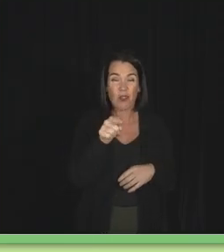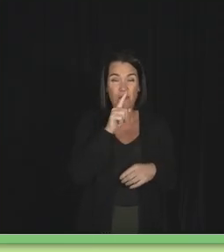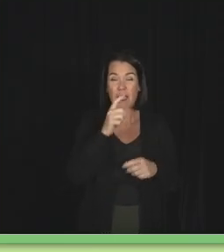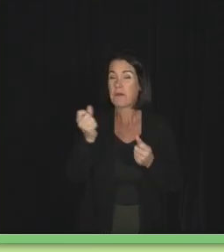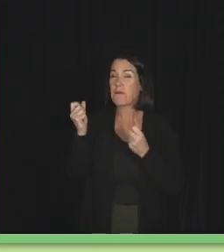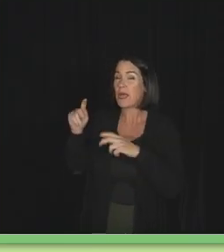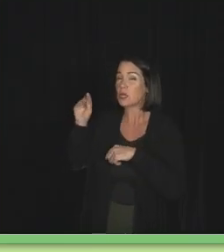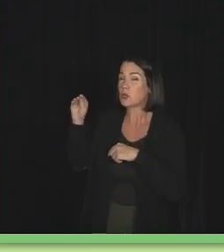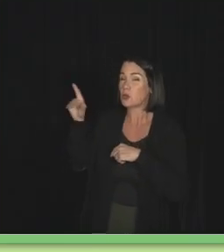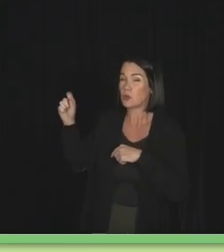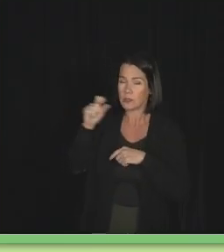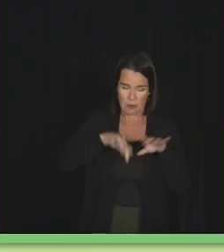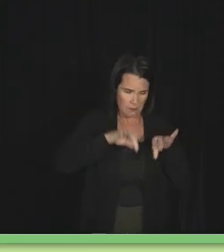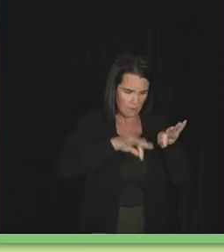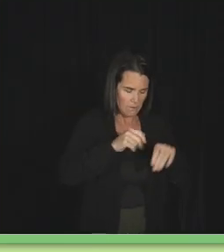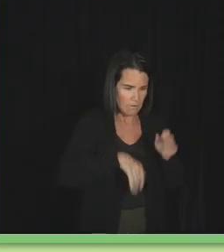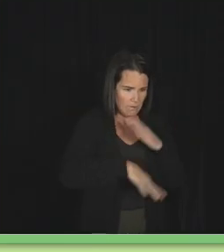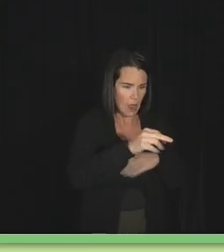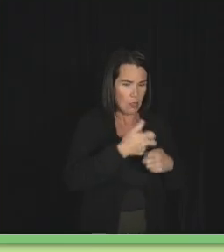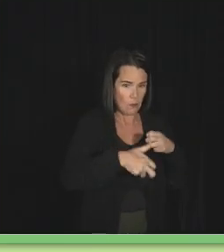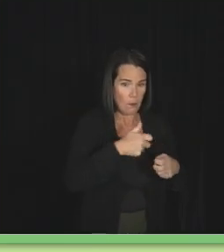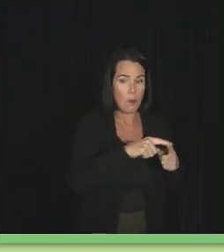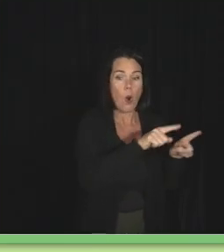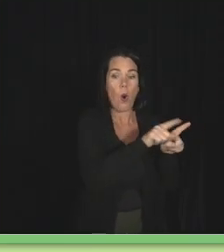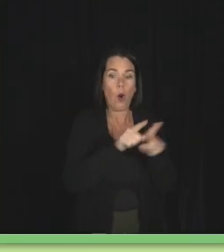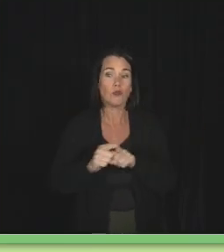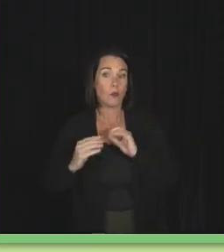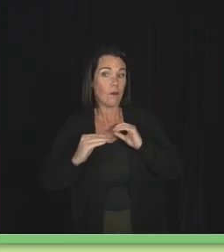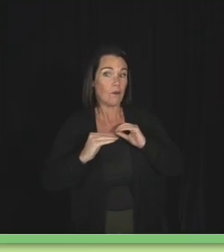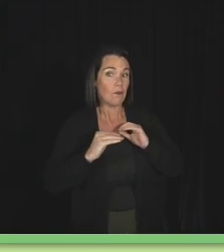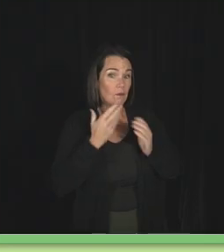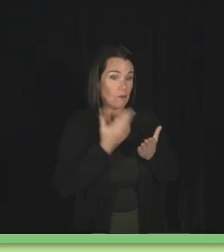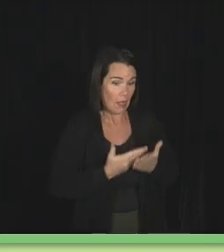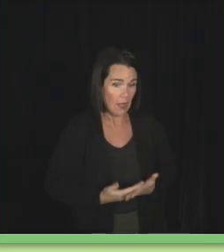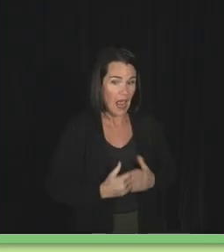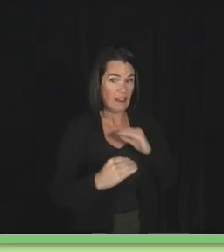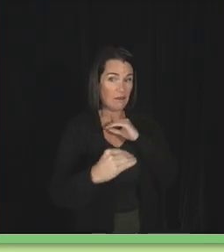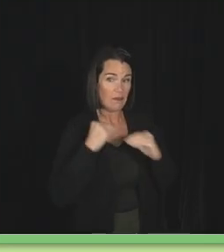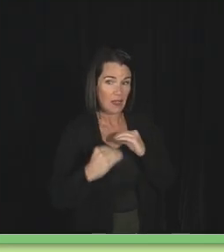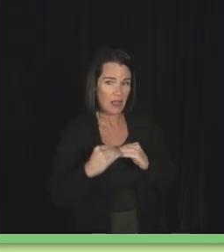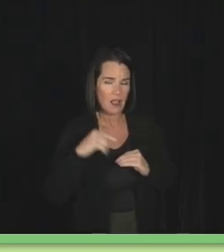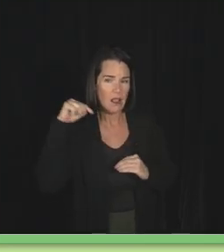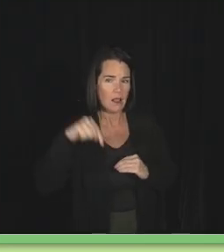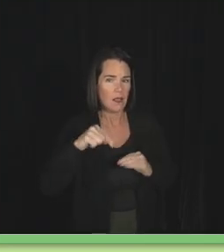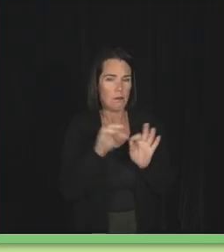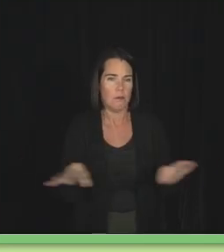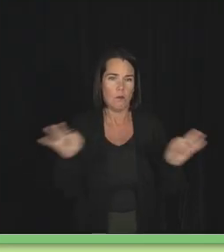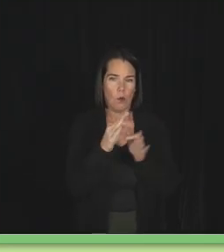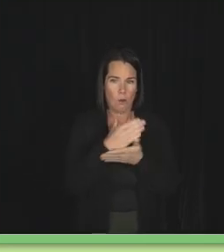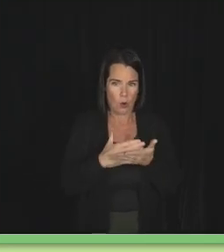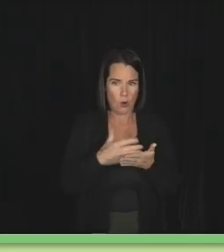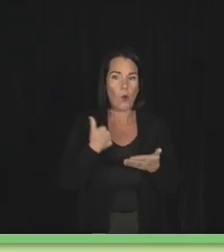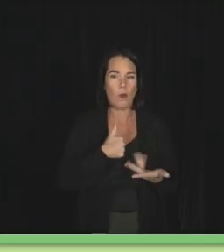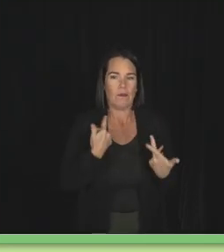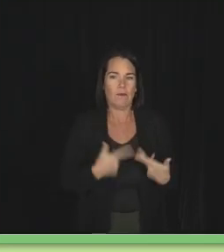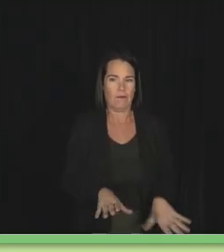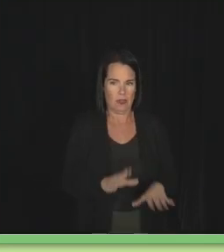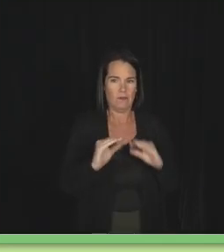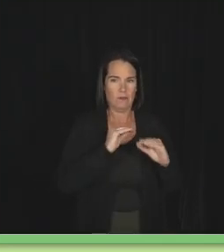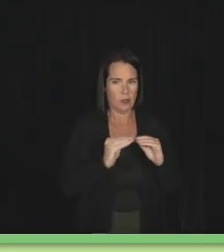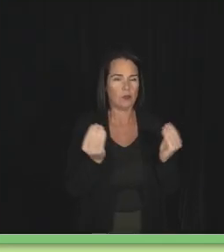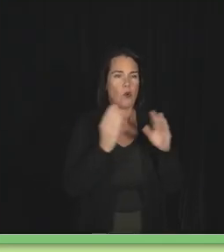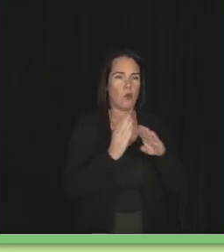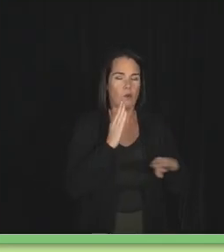find issues and bugs, but actually validating them and fixing them is the important piece. Over 100